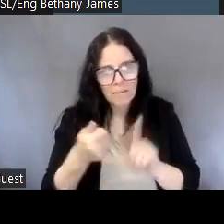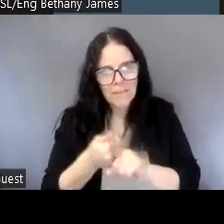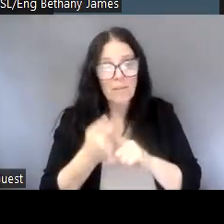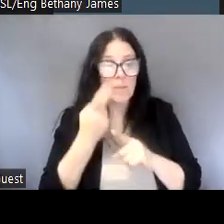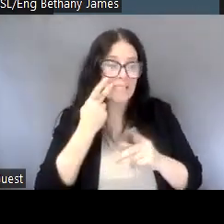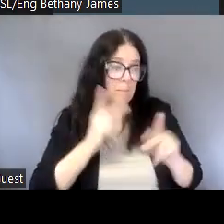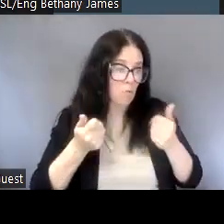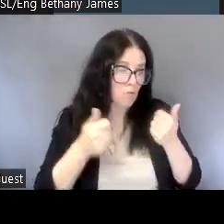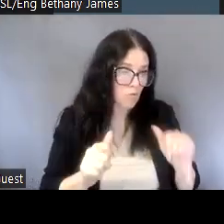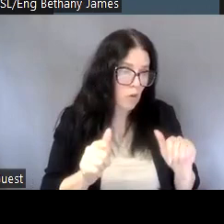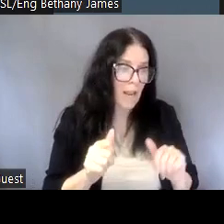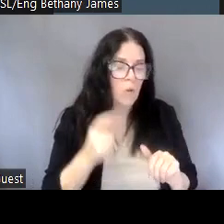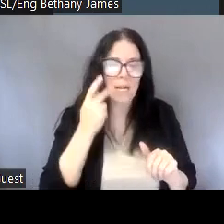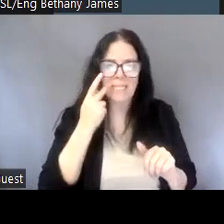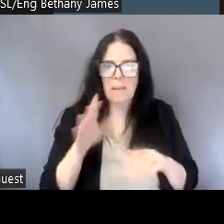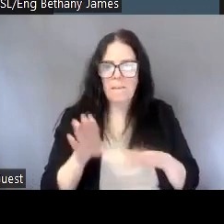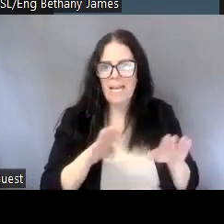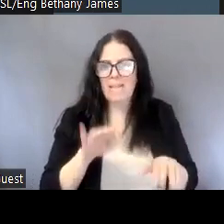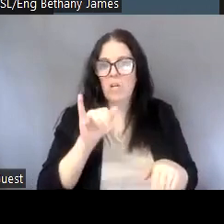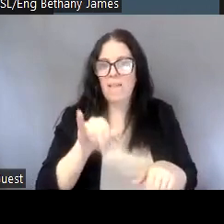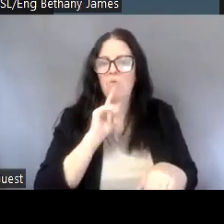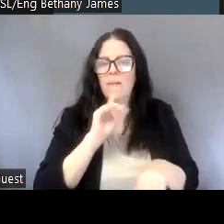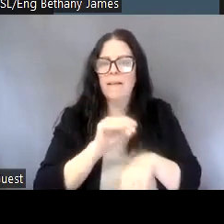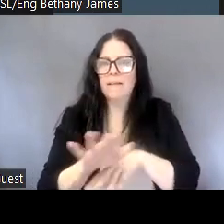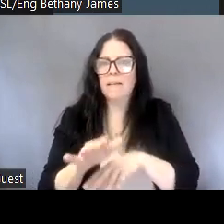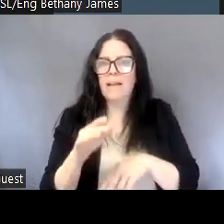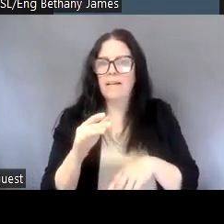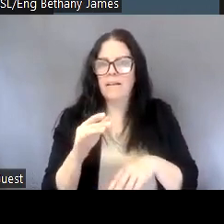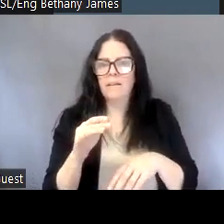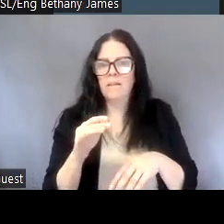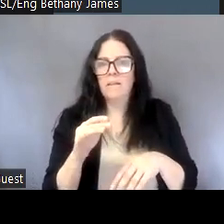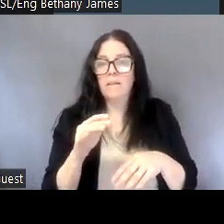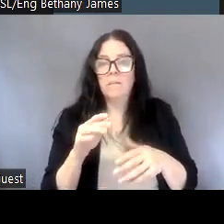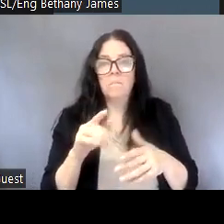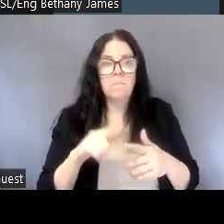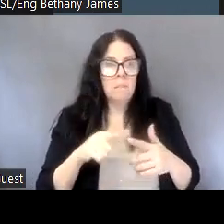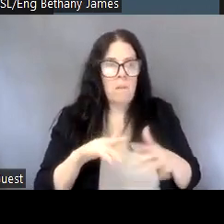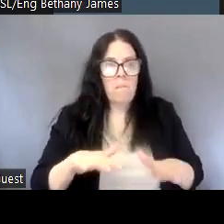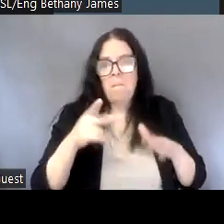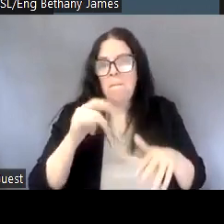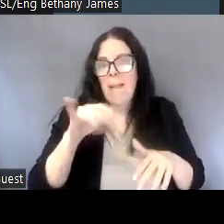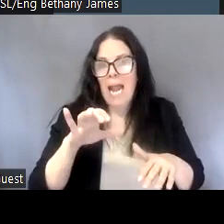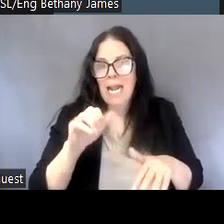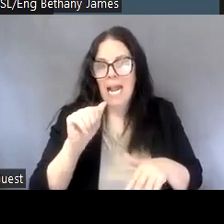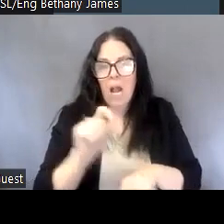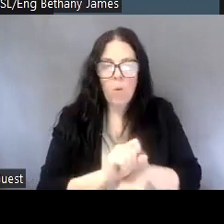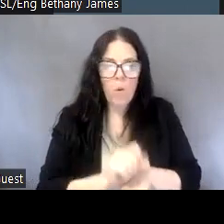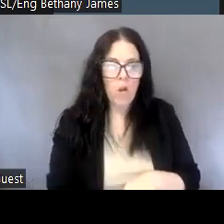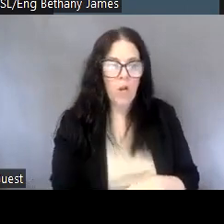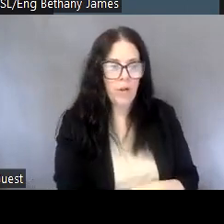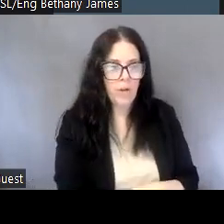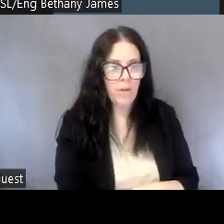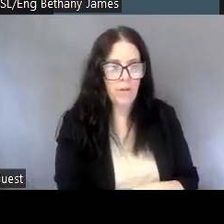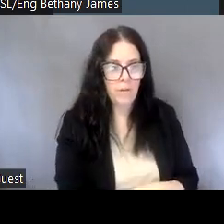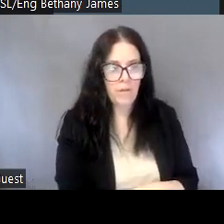and risk behaviors that lead to those type of things, panic attacks at work. And so again, a